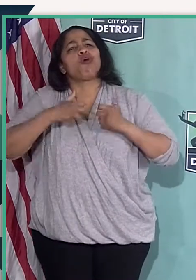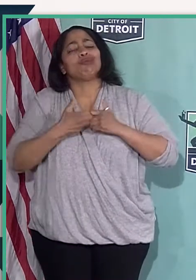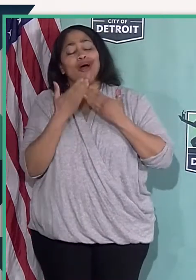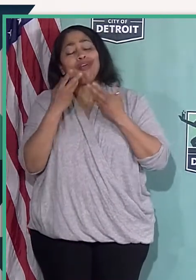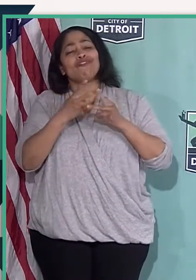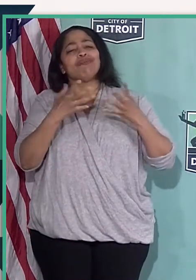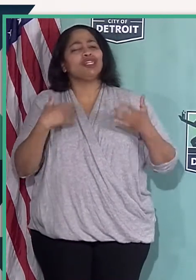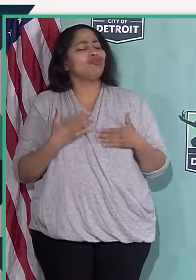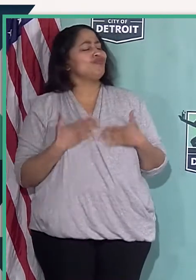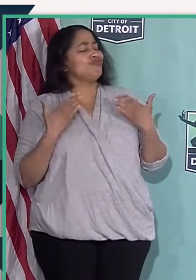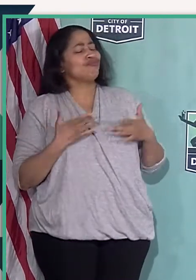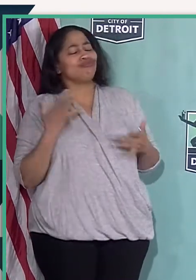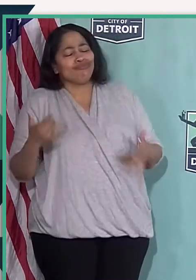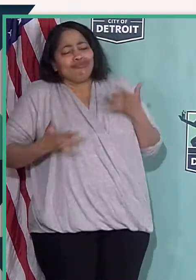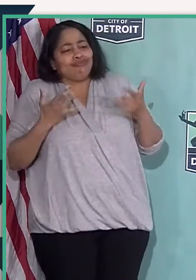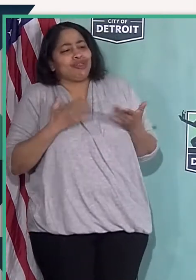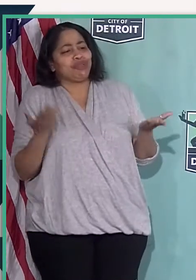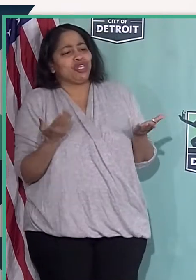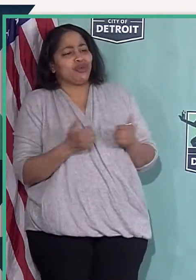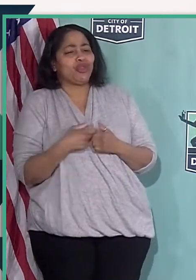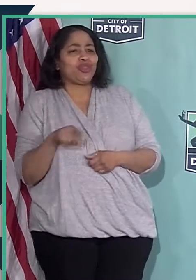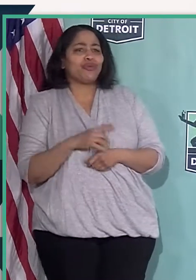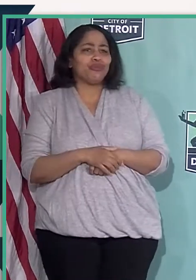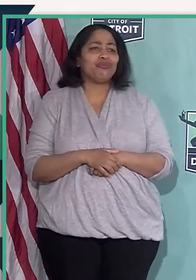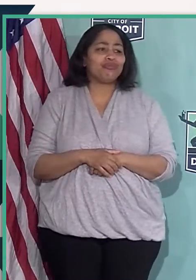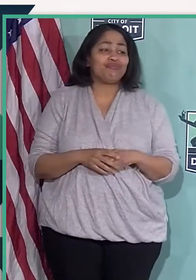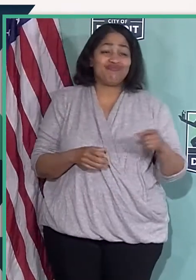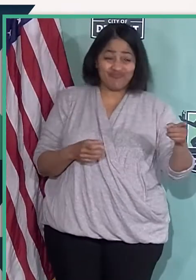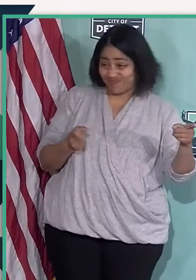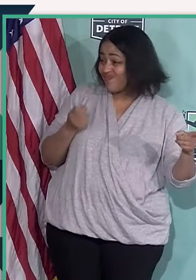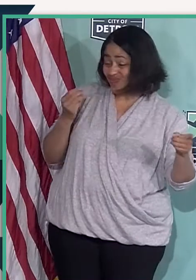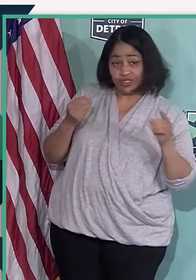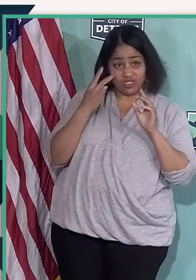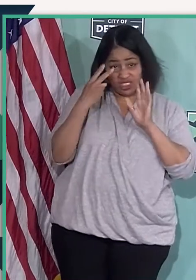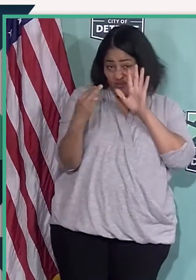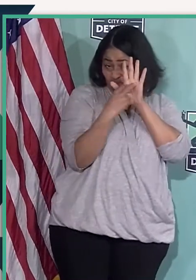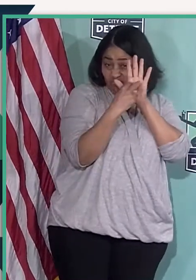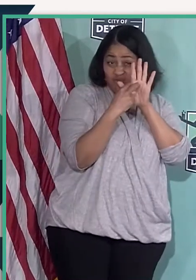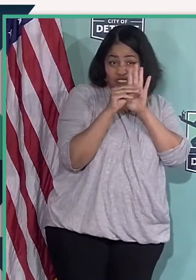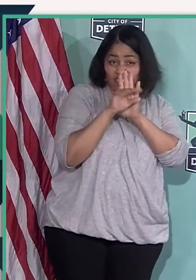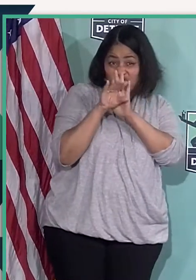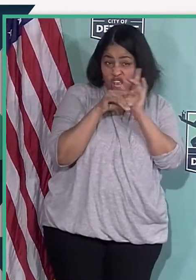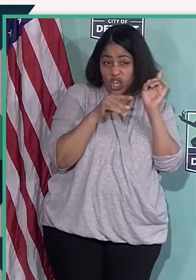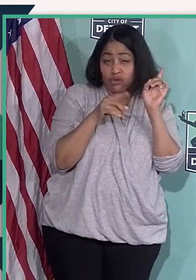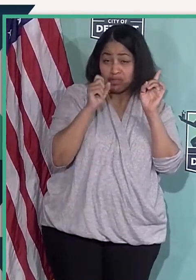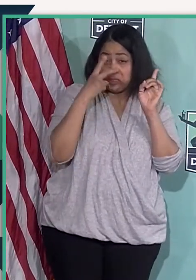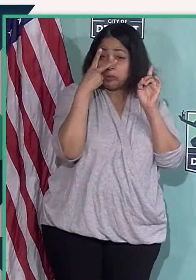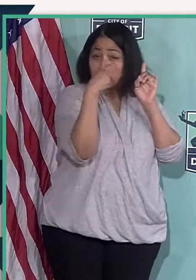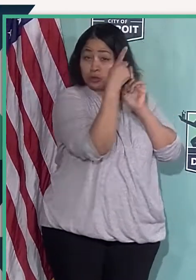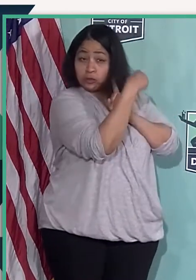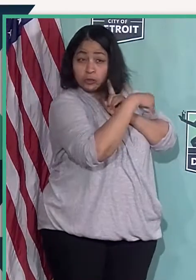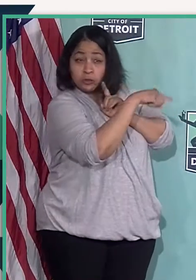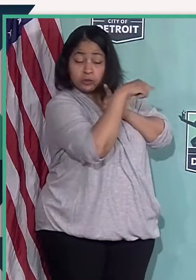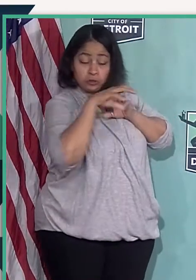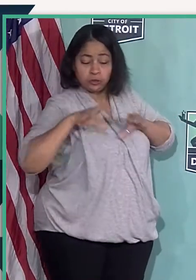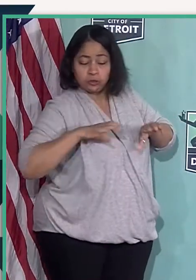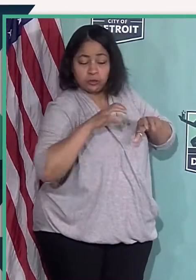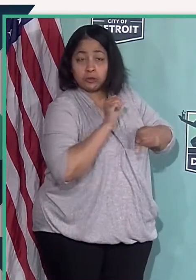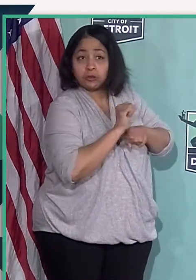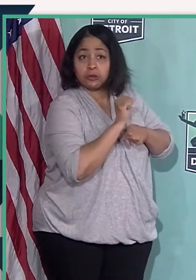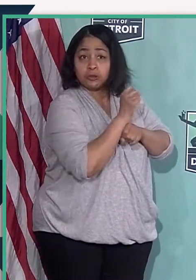much, and we're so delighted to be here. So the video is showing right now, and you can see what's being done,